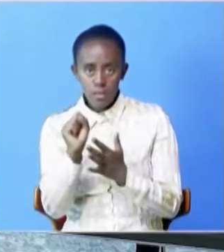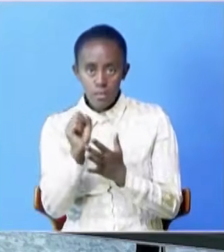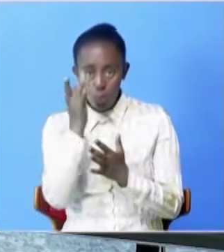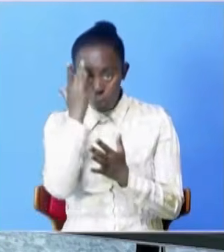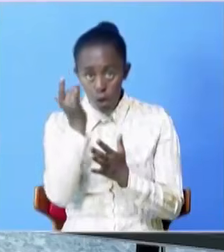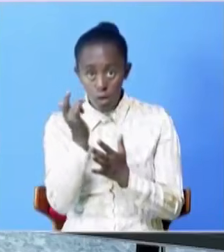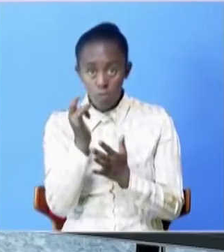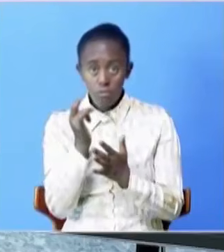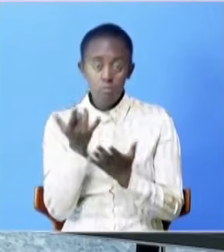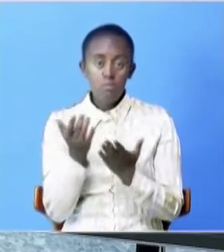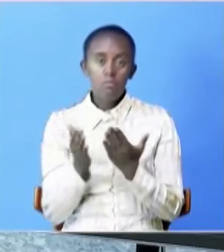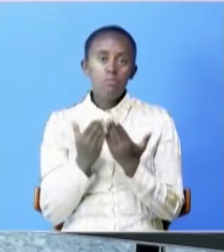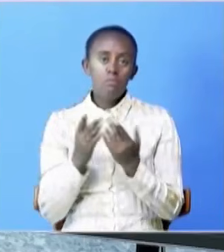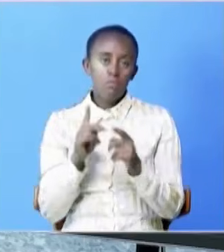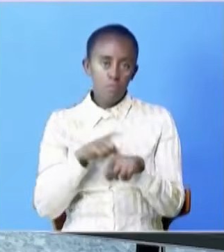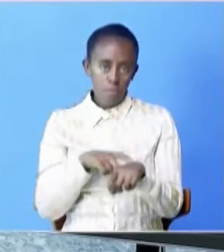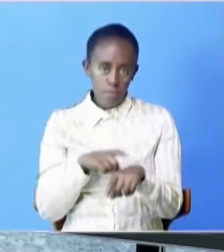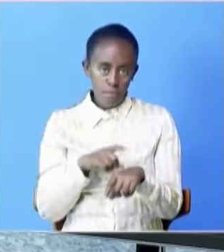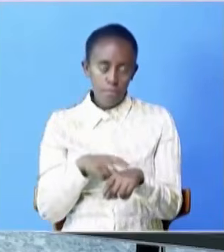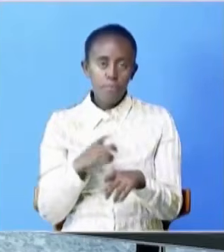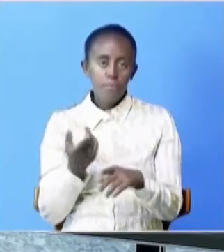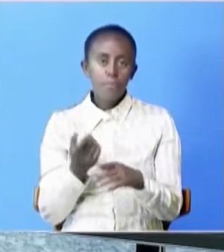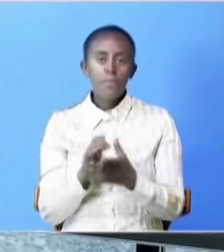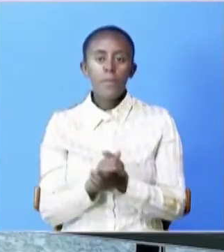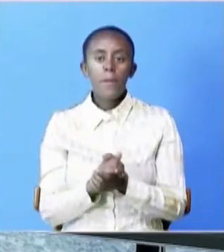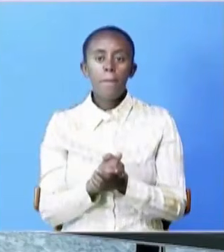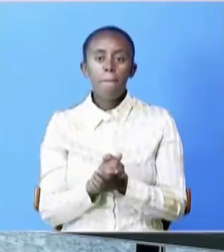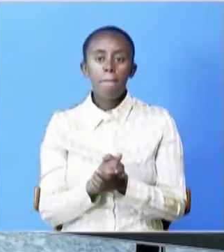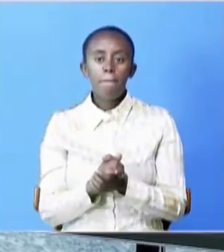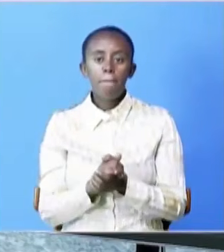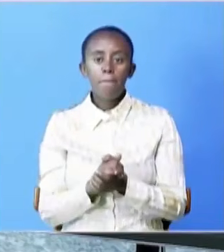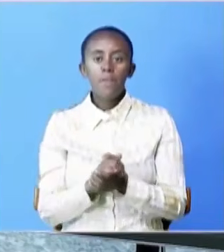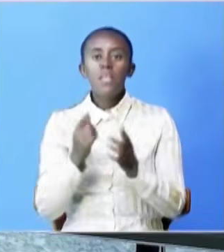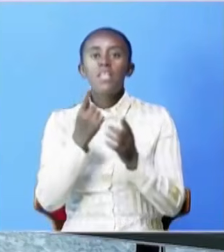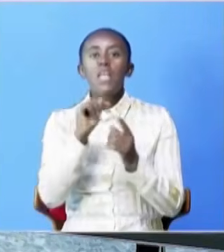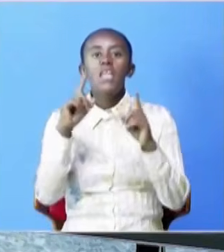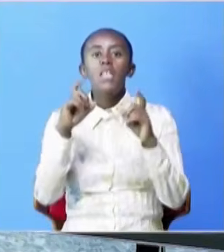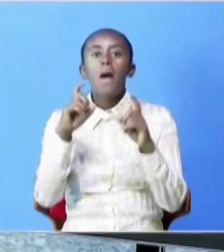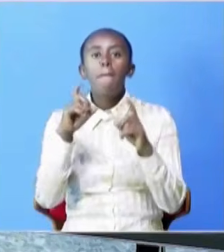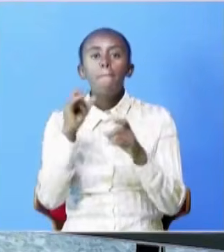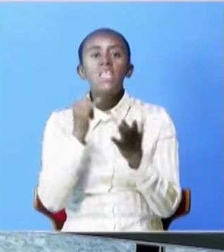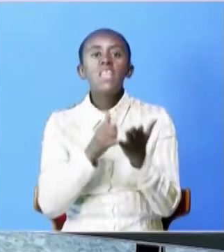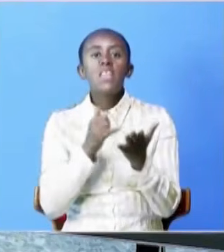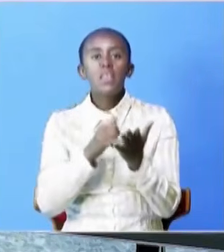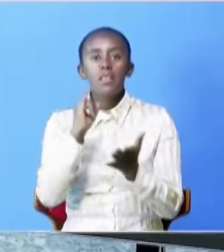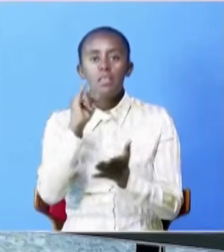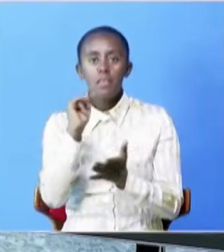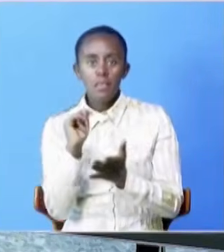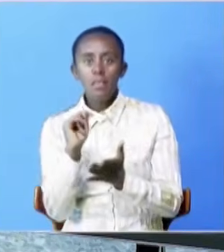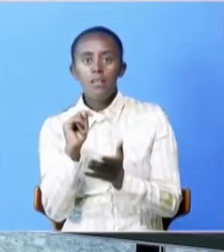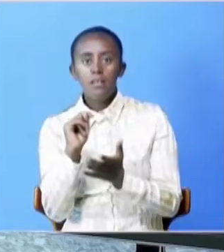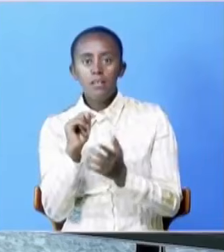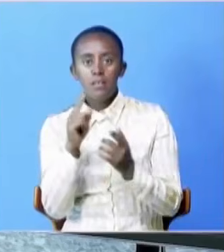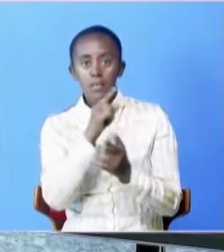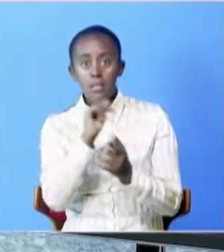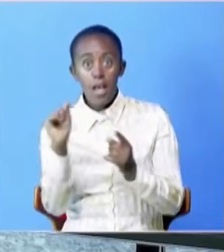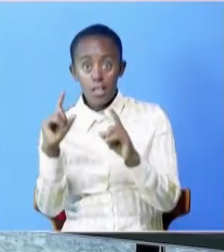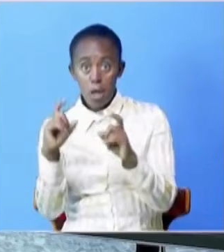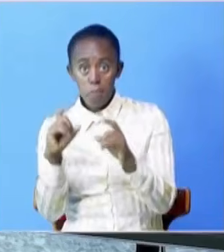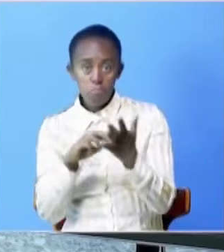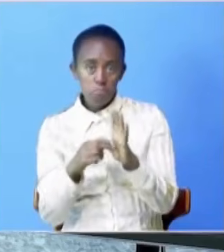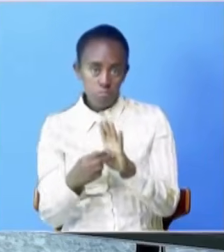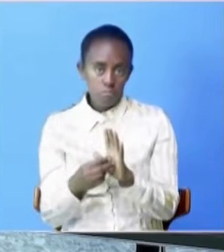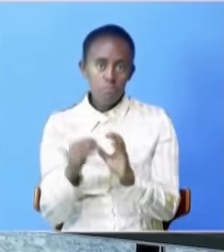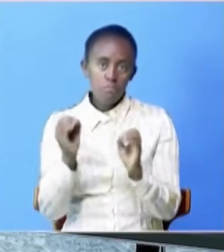is that? If we say, why is that? The exam refers to it. And as we said earlier,